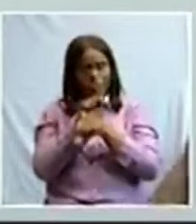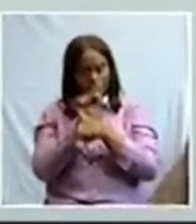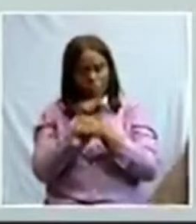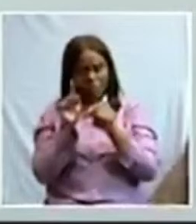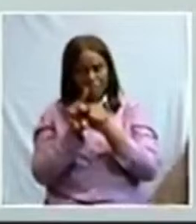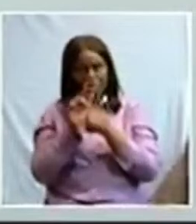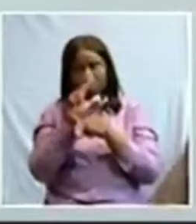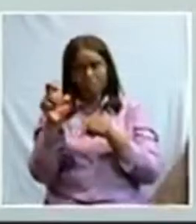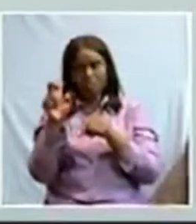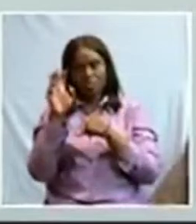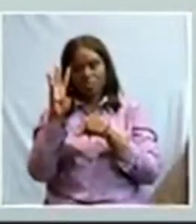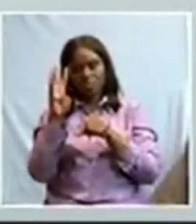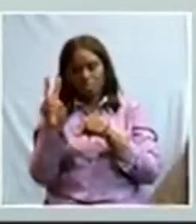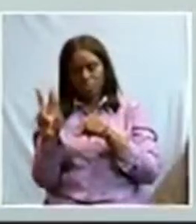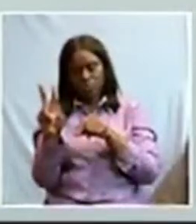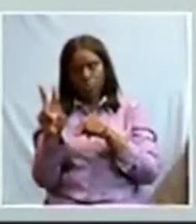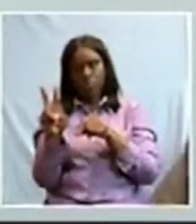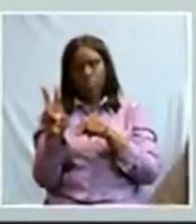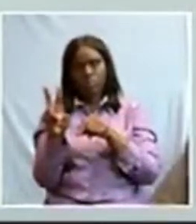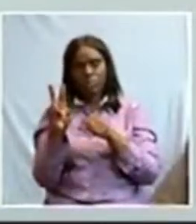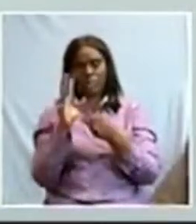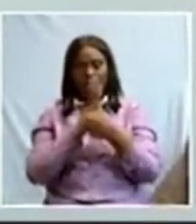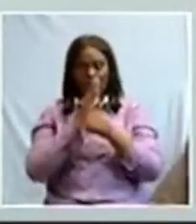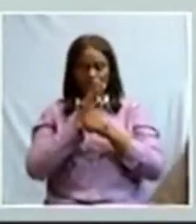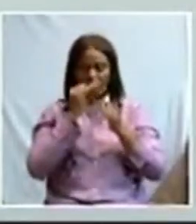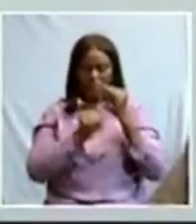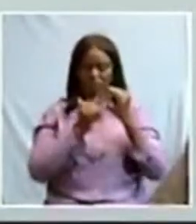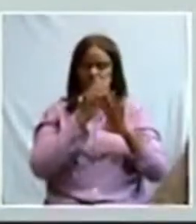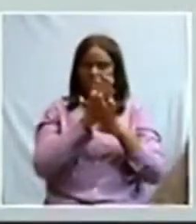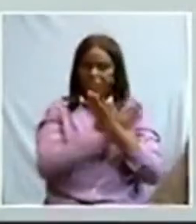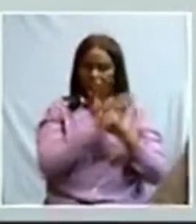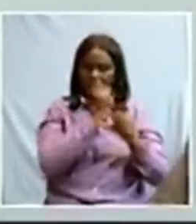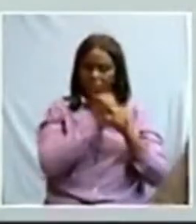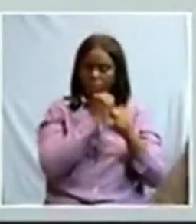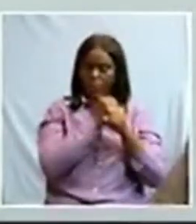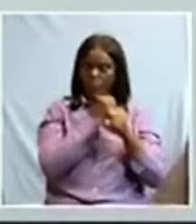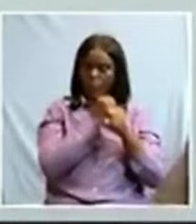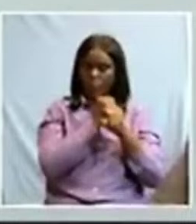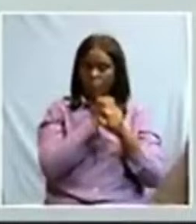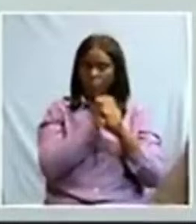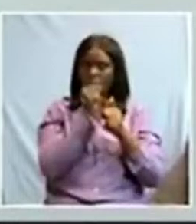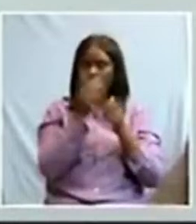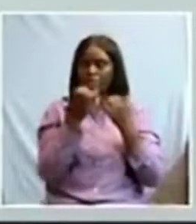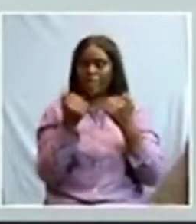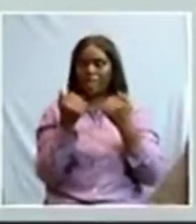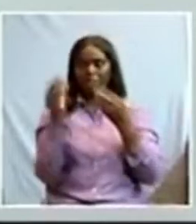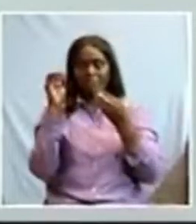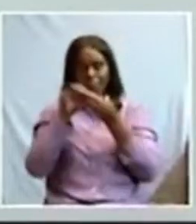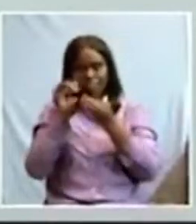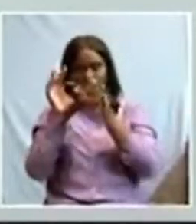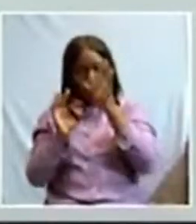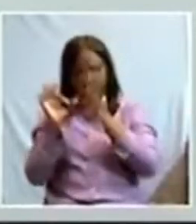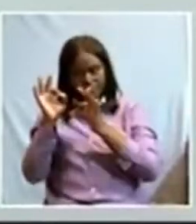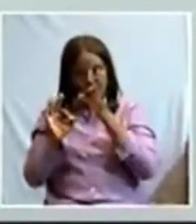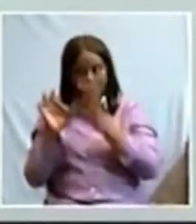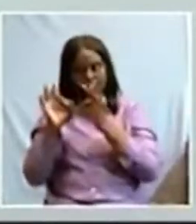at 342. Then before execution, you want to make